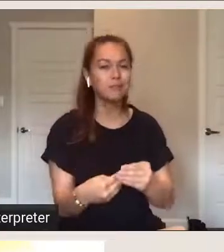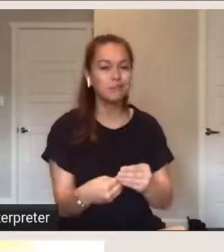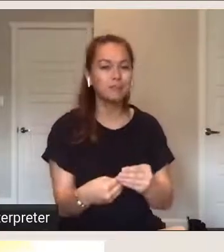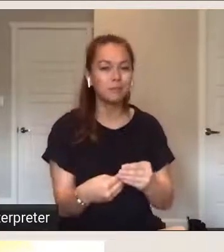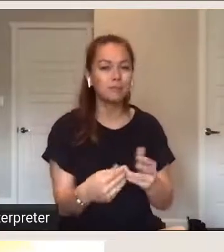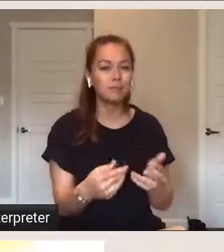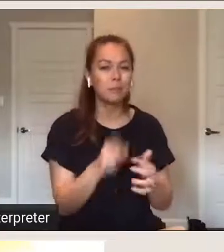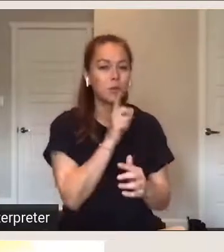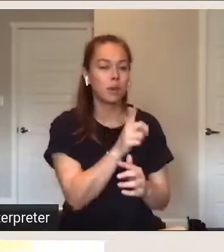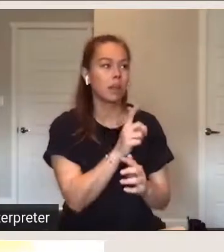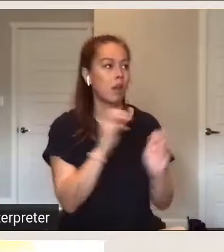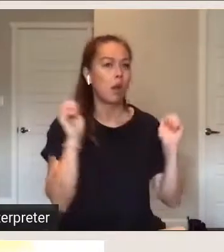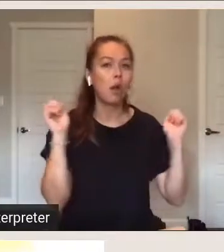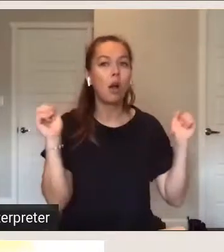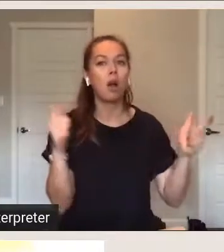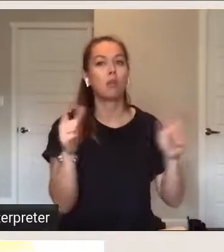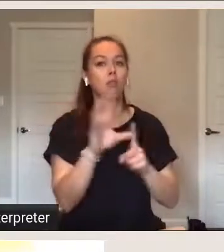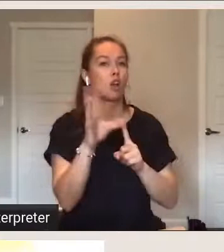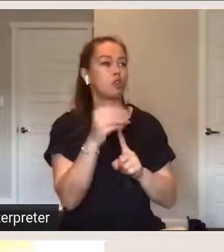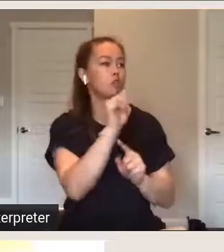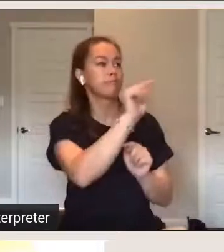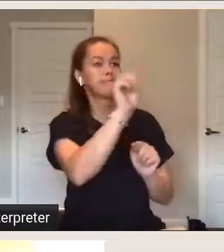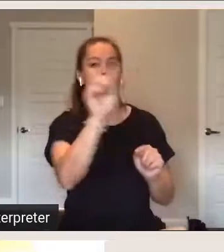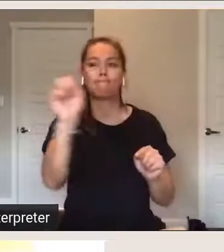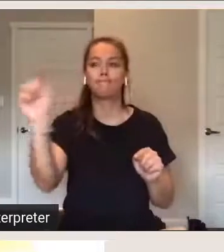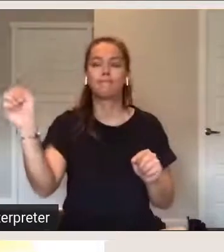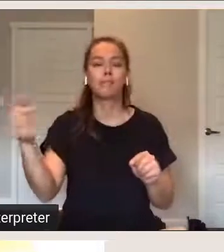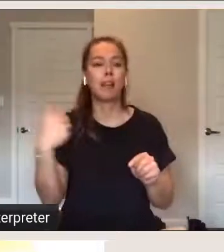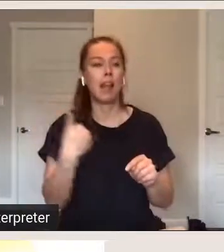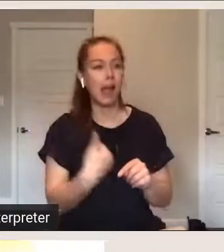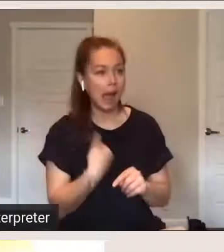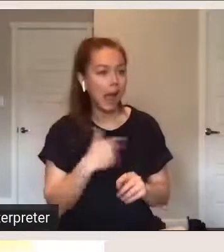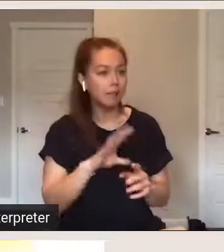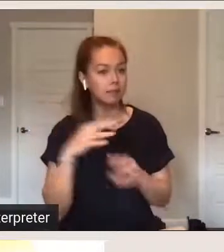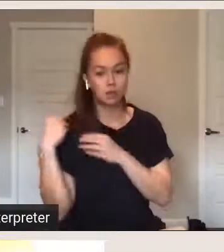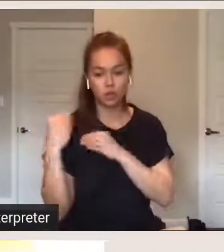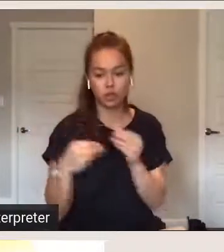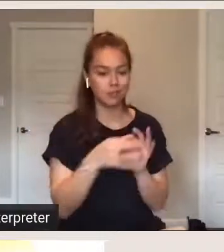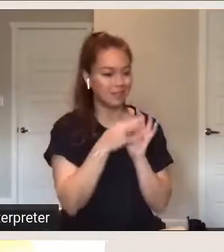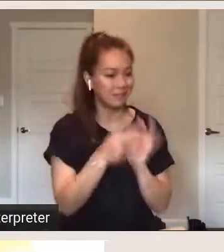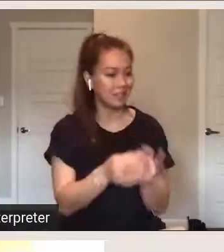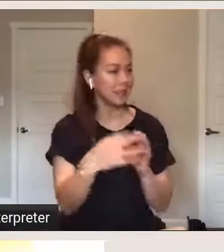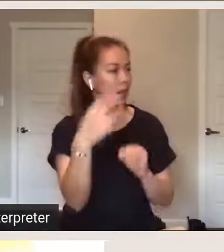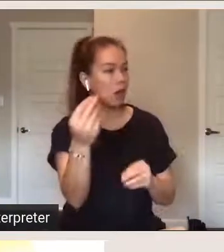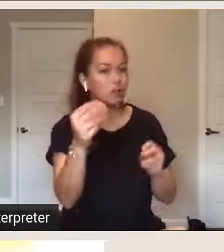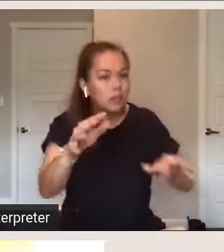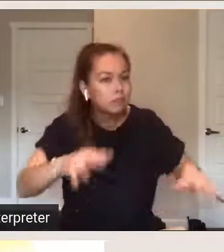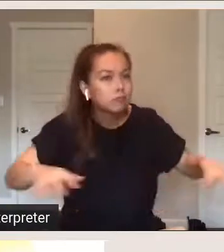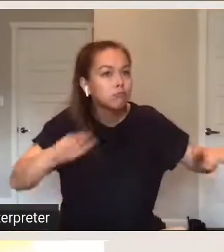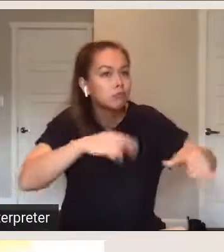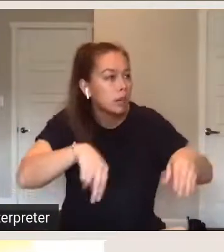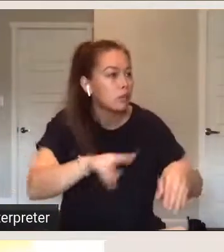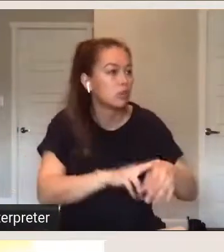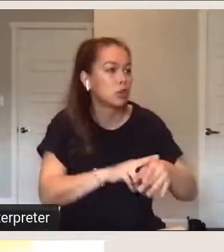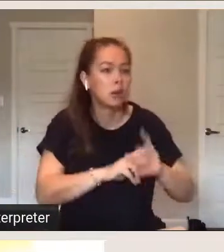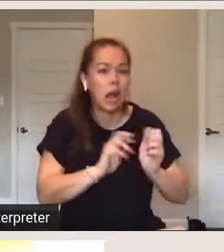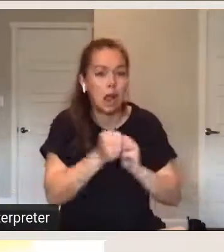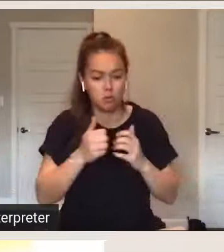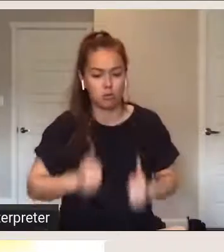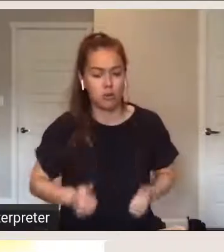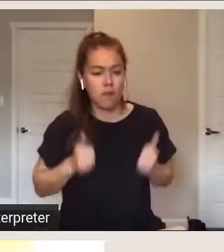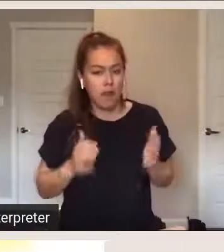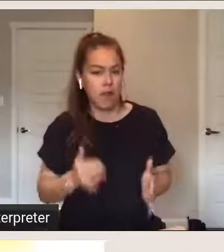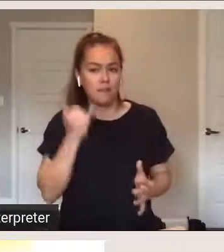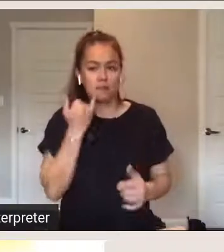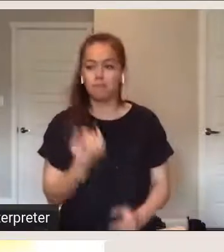every culture has a tradition of being part of nature, being part of the outdoors, and learning how to survive, really. But I think